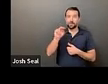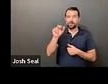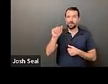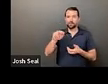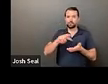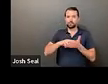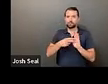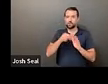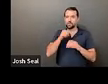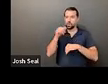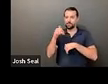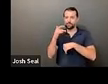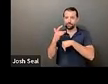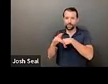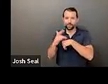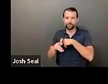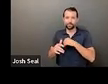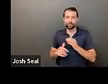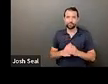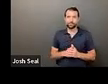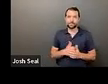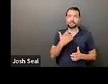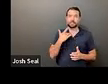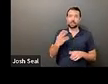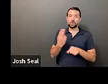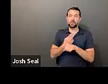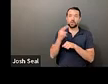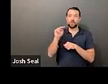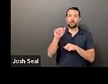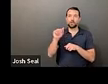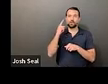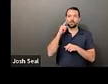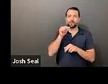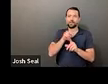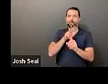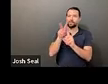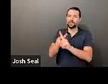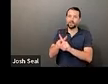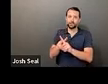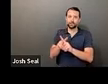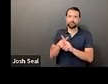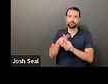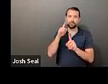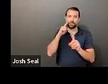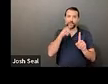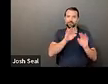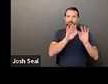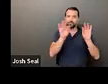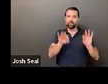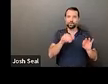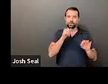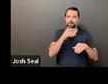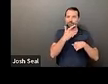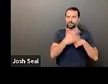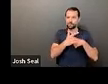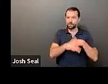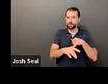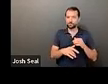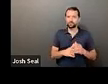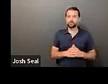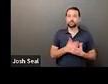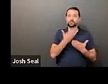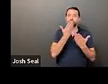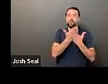not applicable, which is how we typically think about NA. Verification must include data, and remember, document it in the written notice, please.